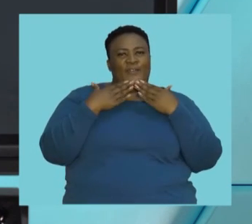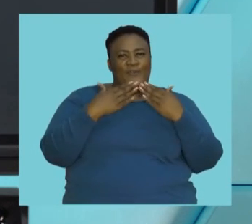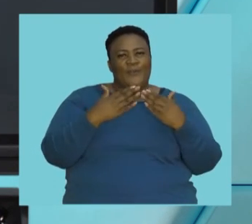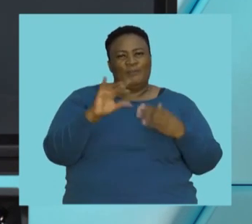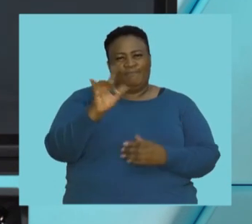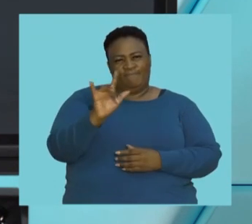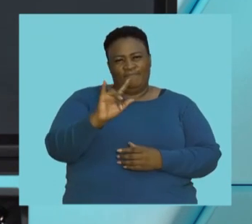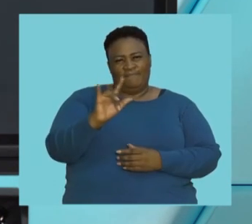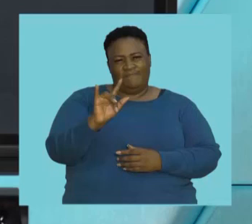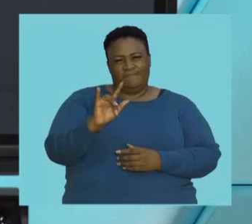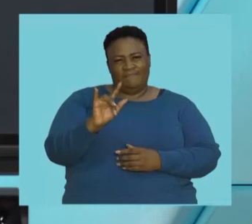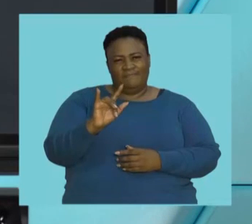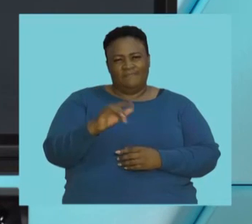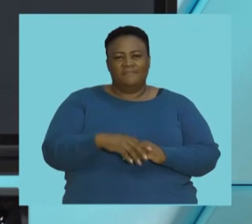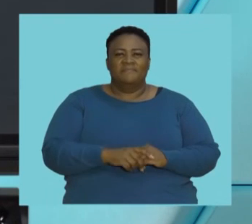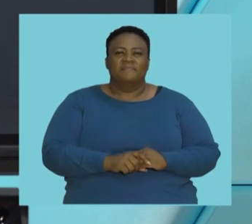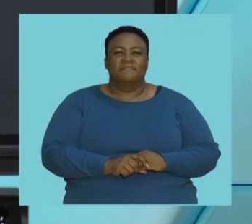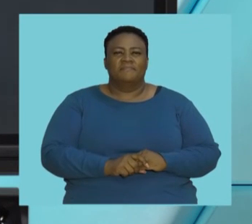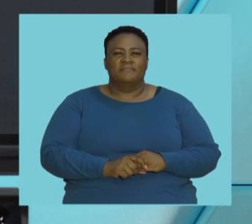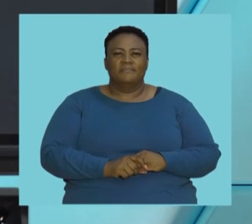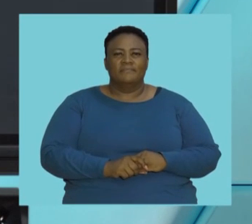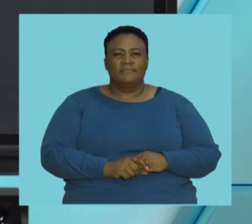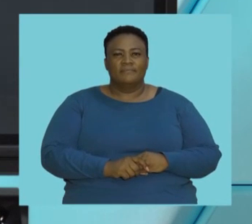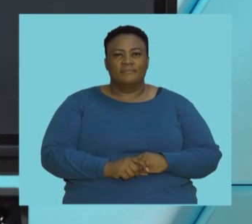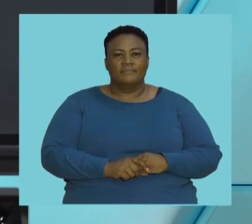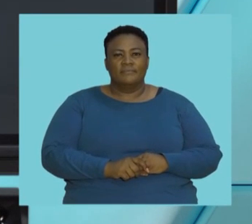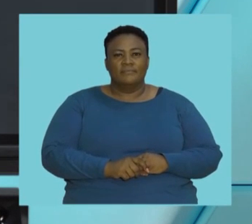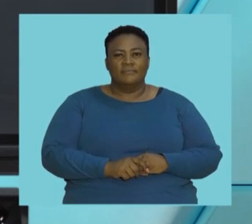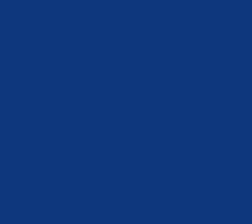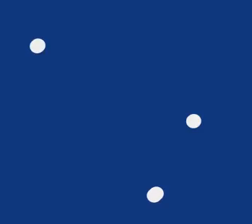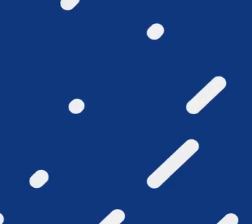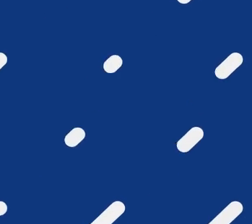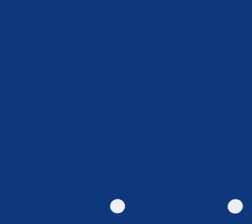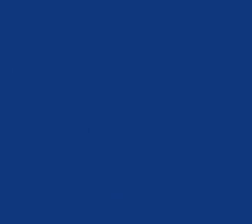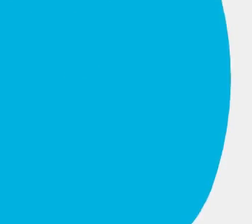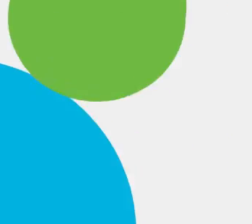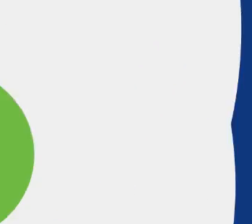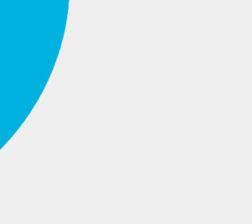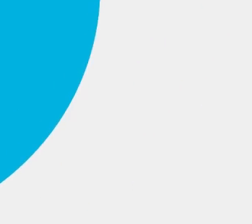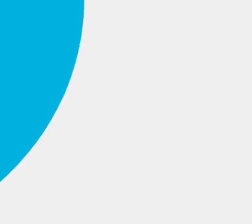So from my side, thank you for tuning in. Go well, take care, and be safe.